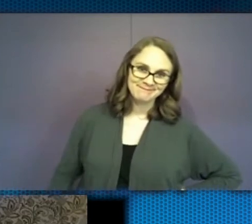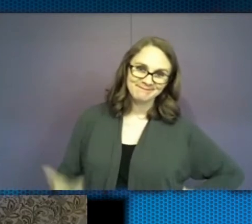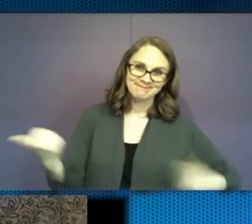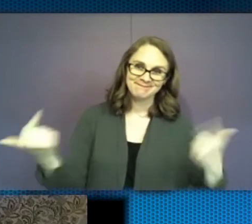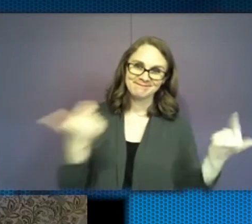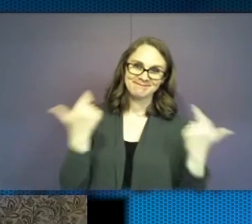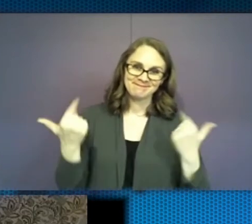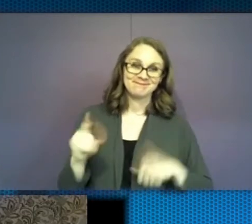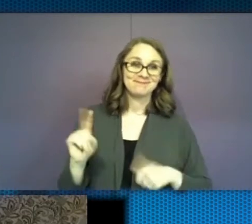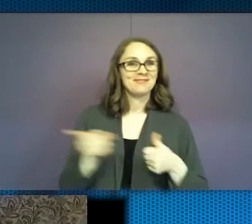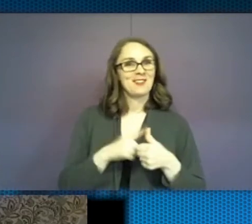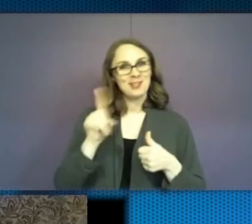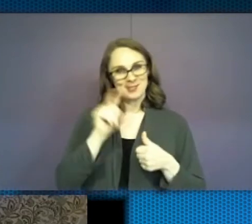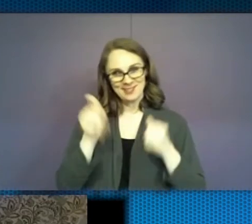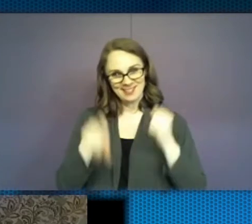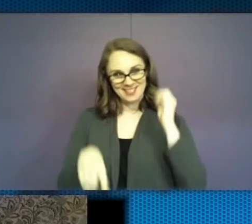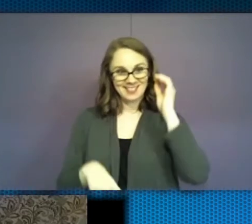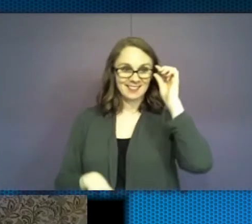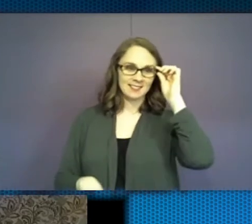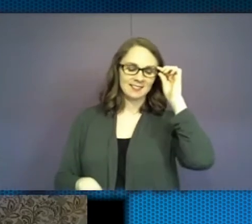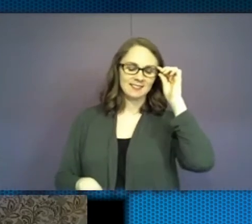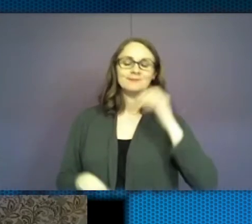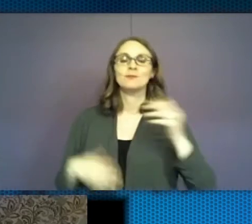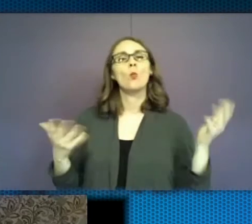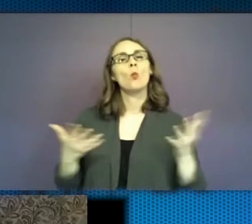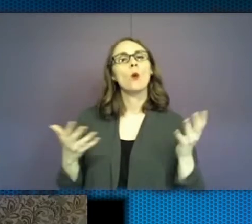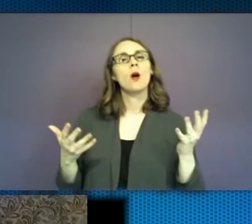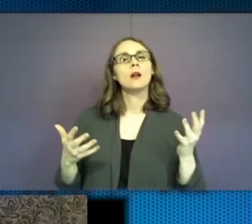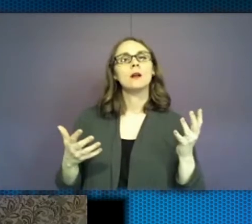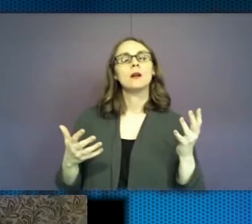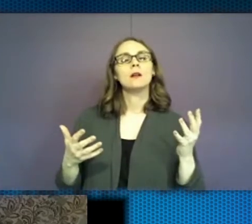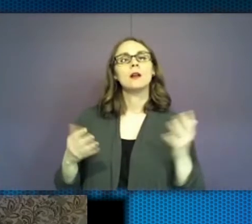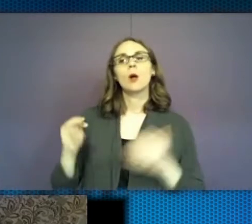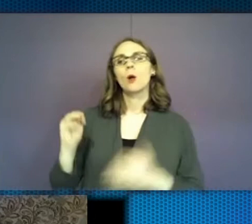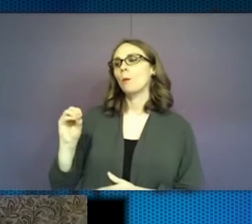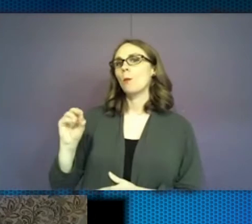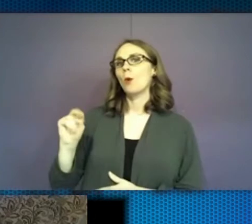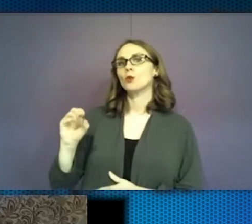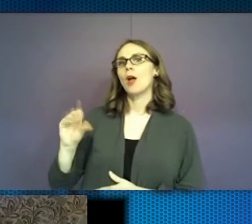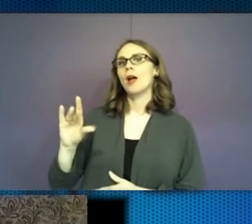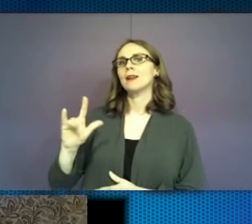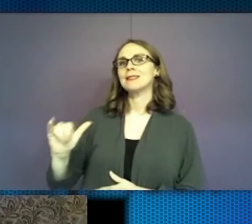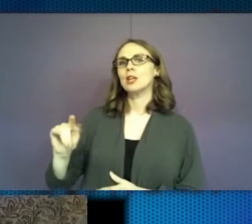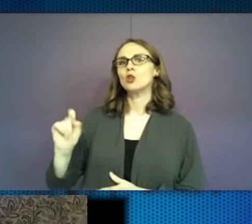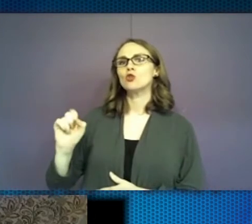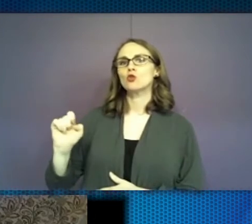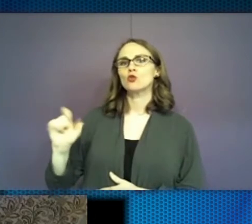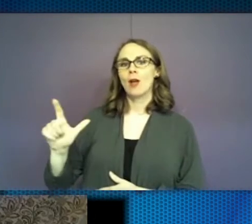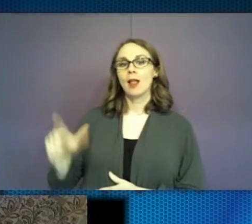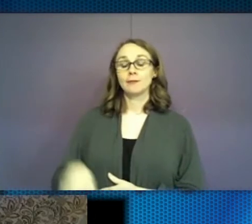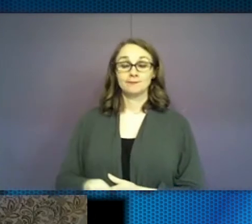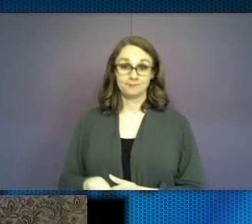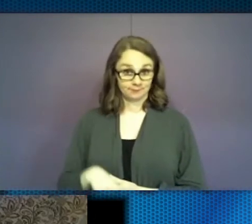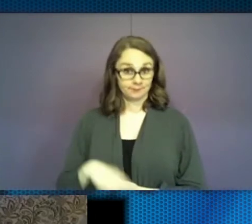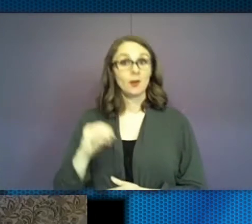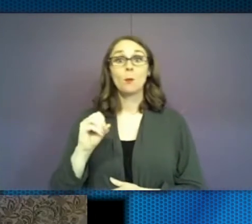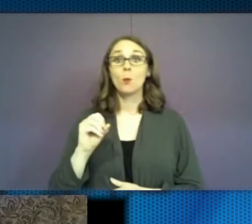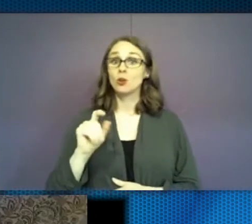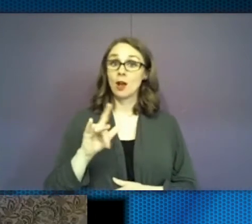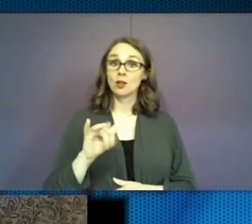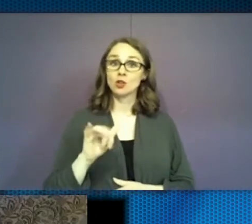So, first question, what was the Monocacy Trail? A Monocacy Trail was